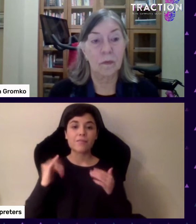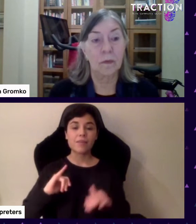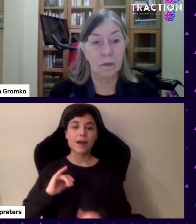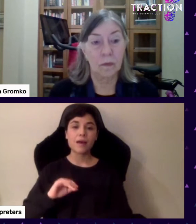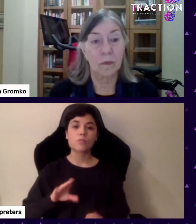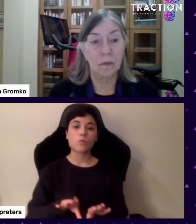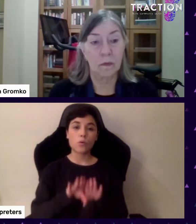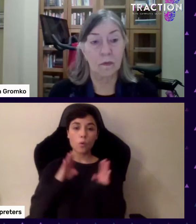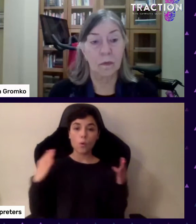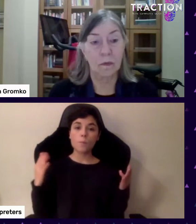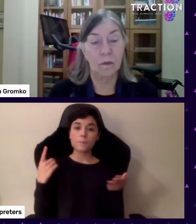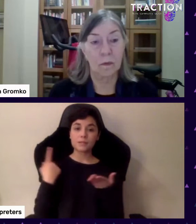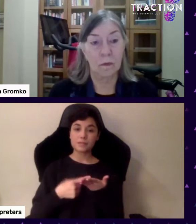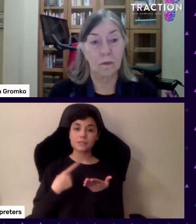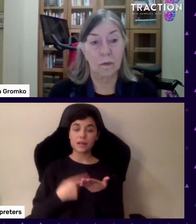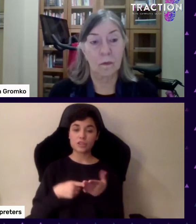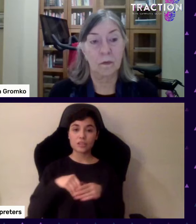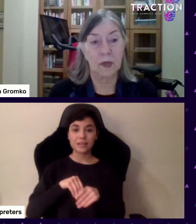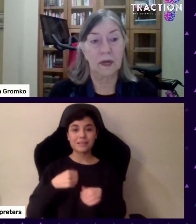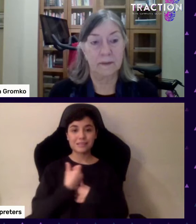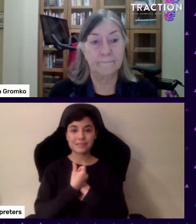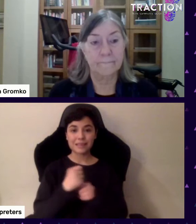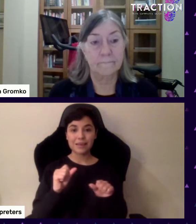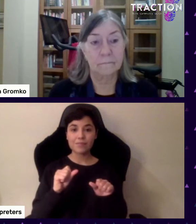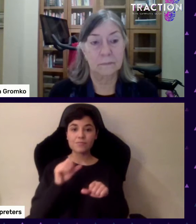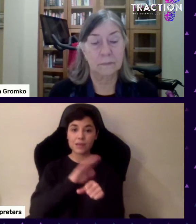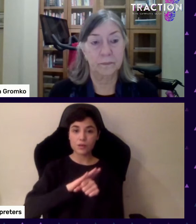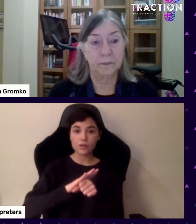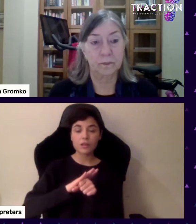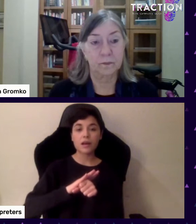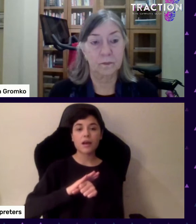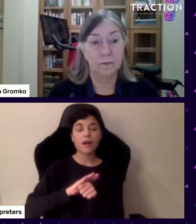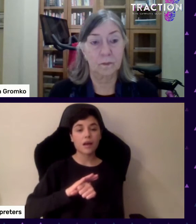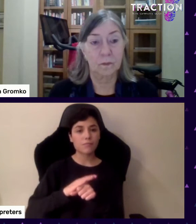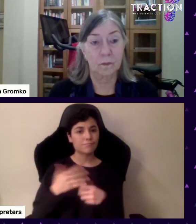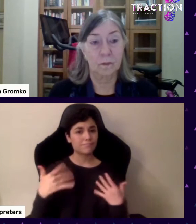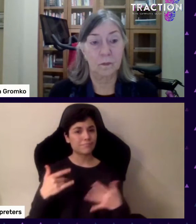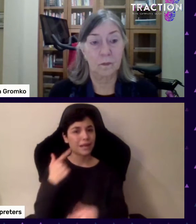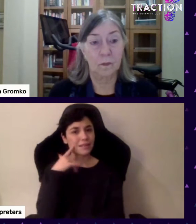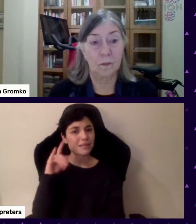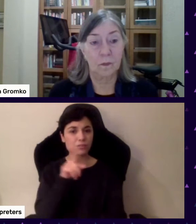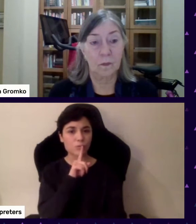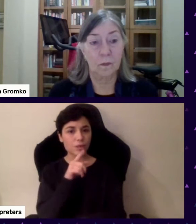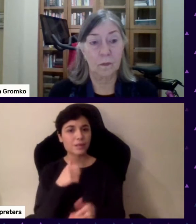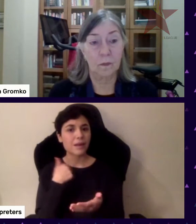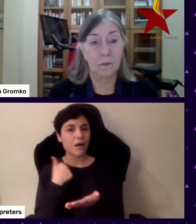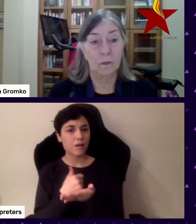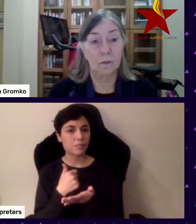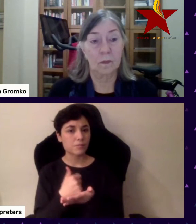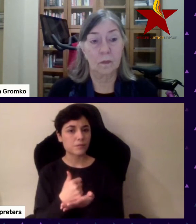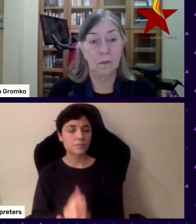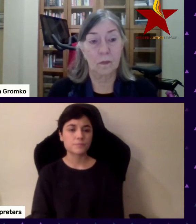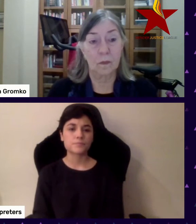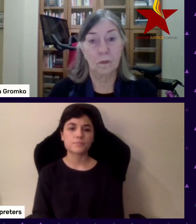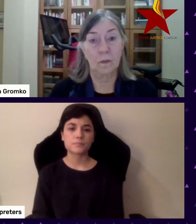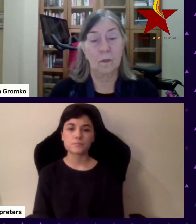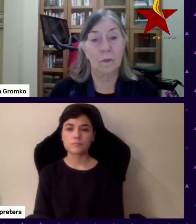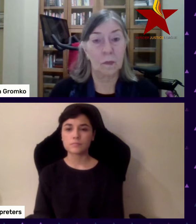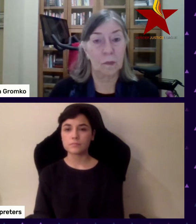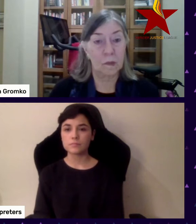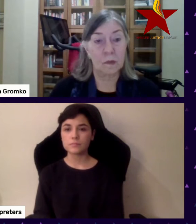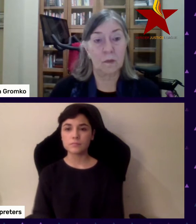for folks most of the time, and I think that's really helped during this. But one of the things I also kind